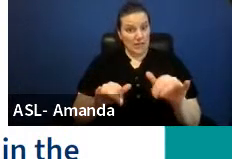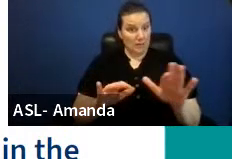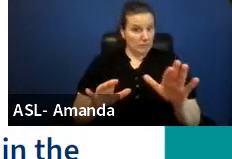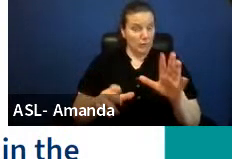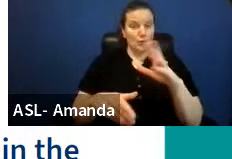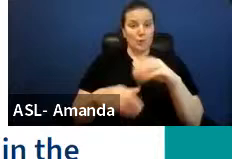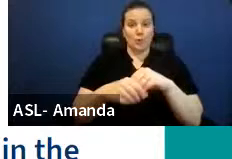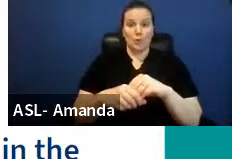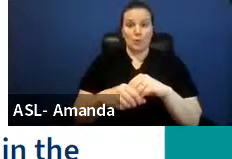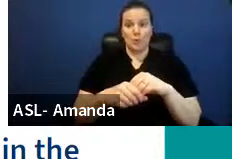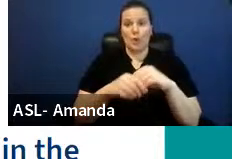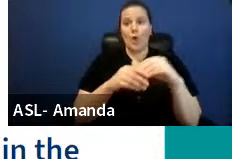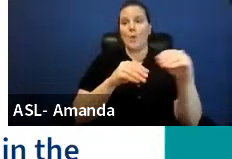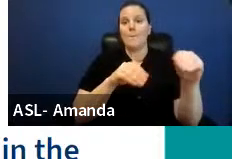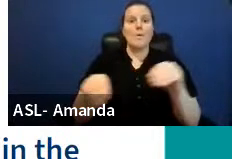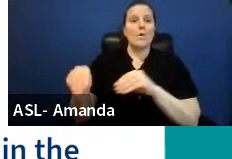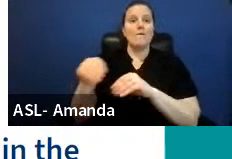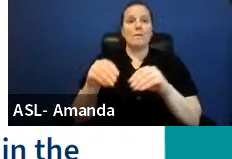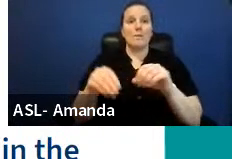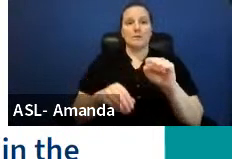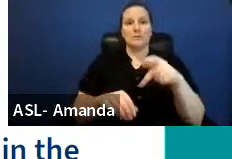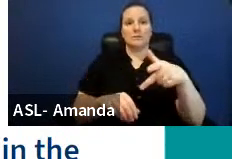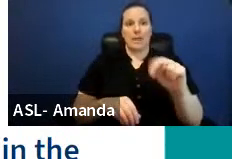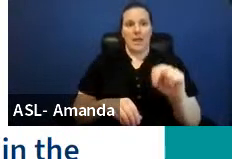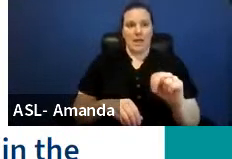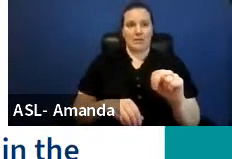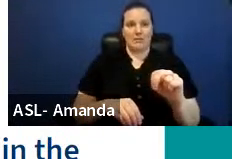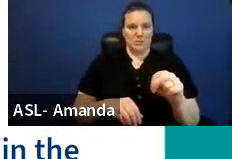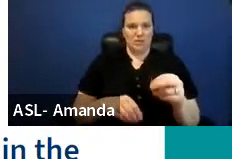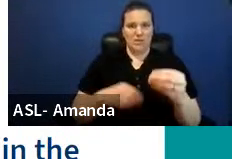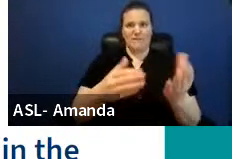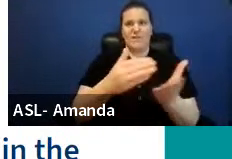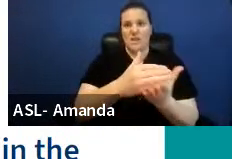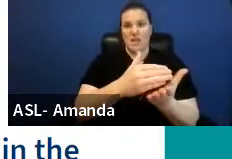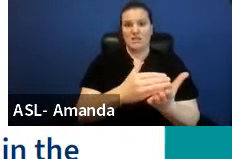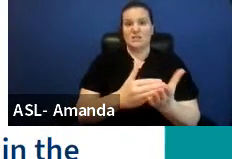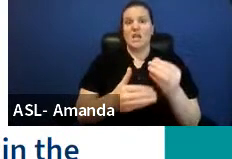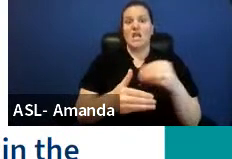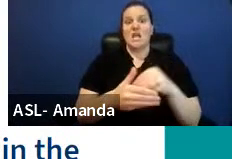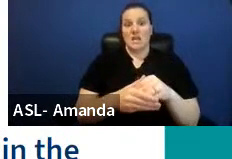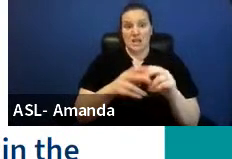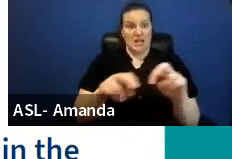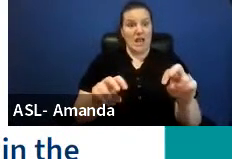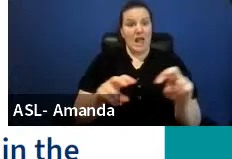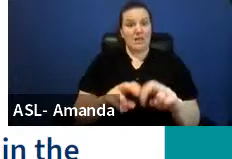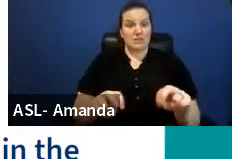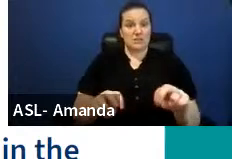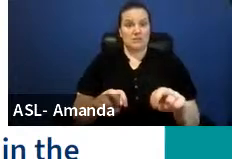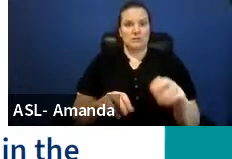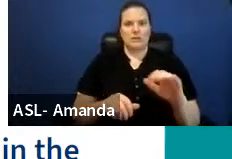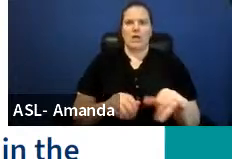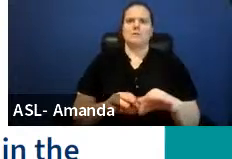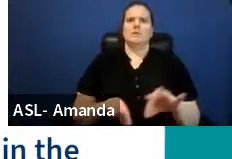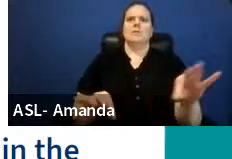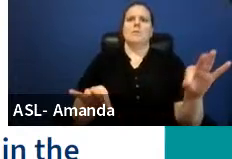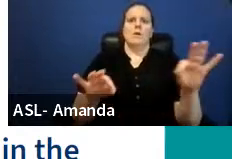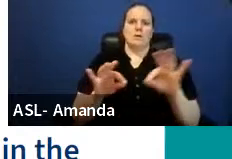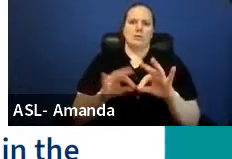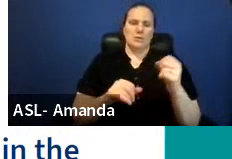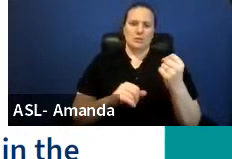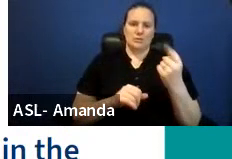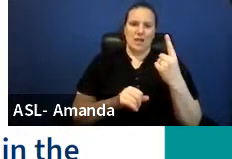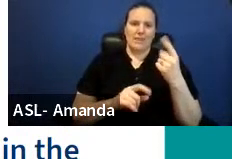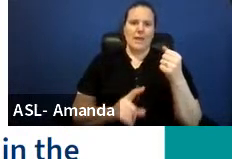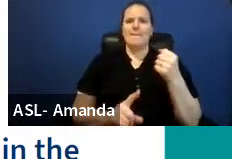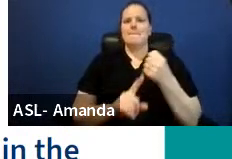a movable span. So we've included a lift span in the analysis. I think it's really important for us to understand the